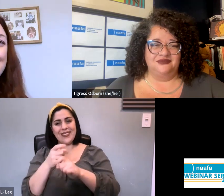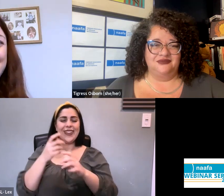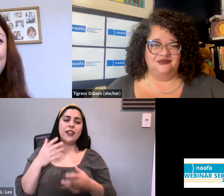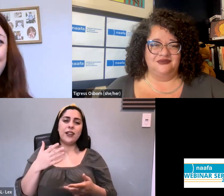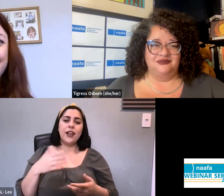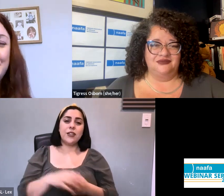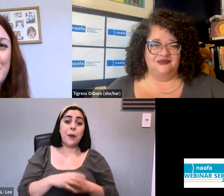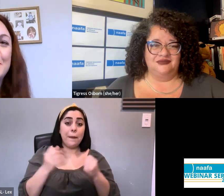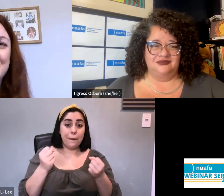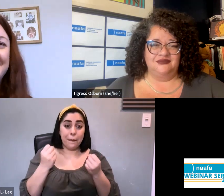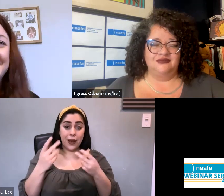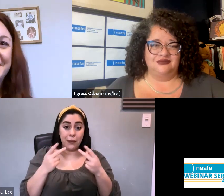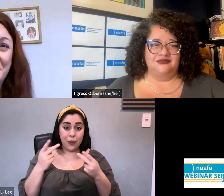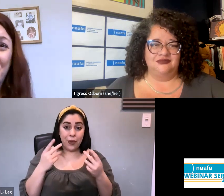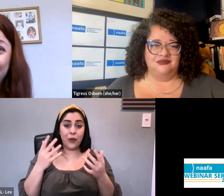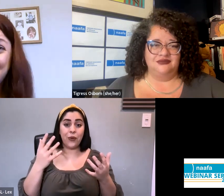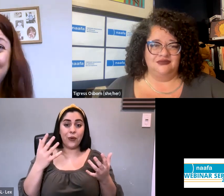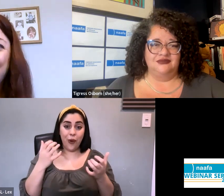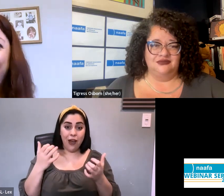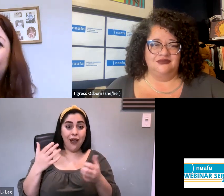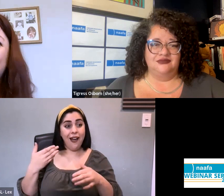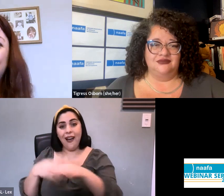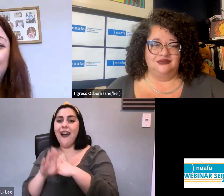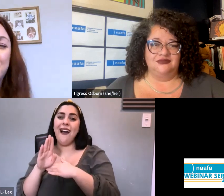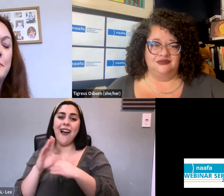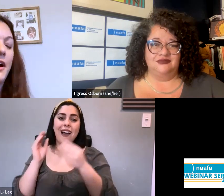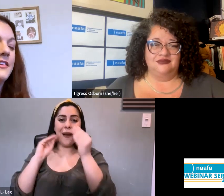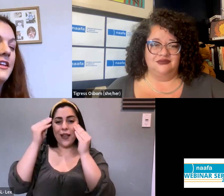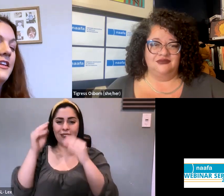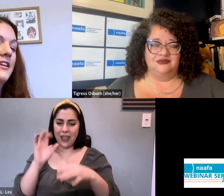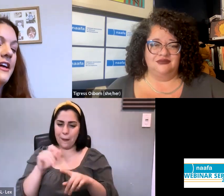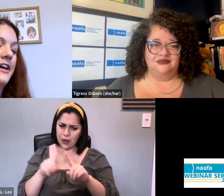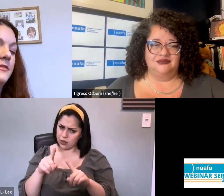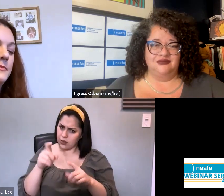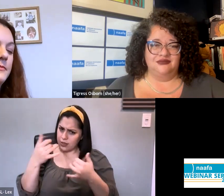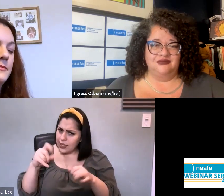to go to school and get your embalmer's license in order to do that for the most part.